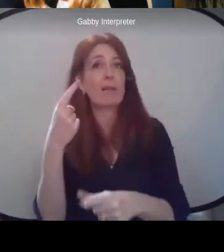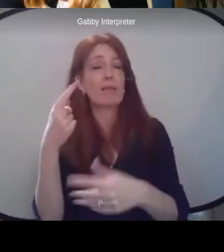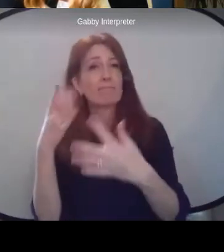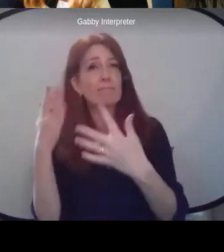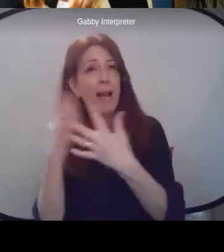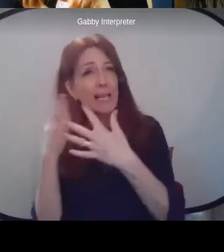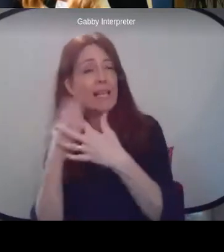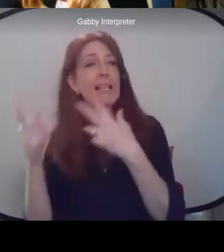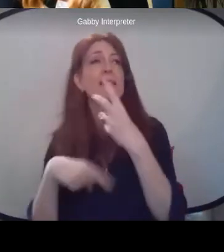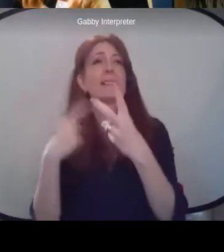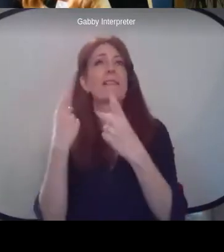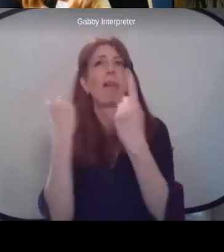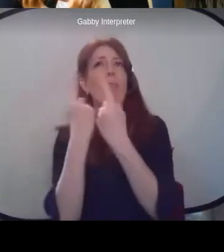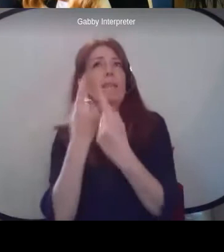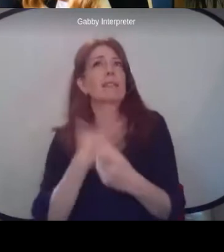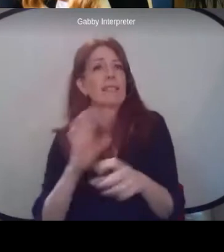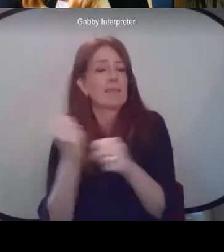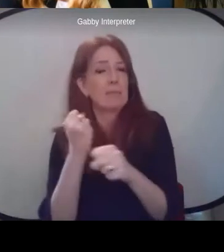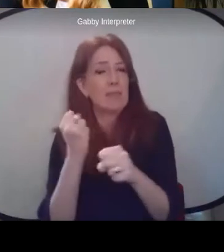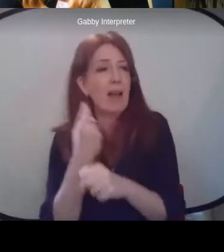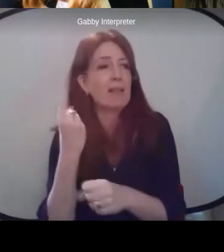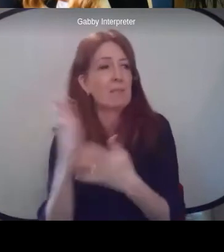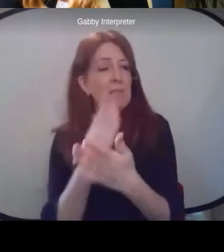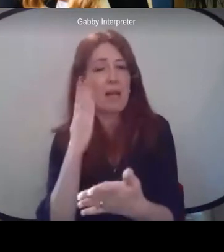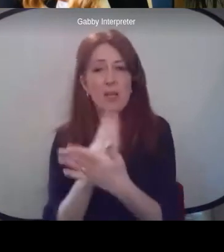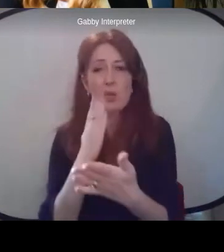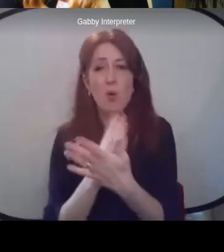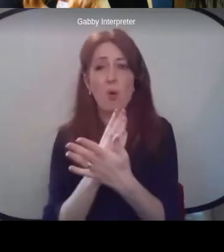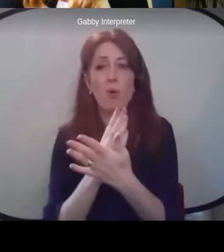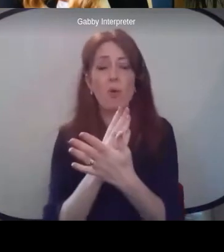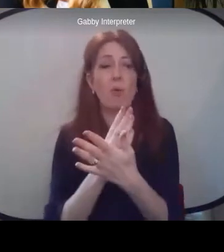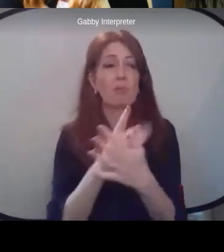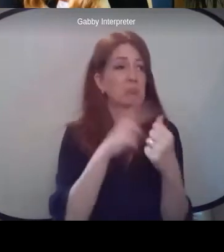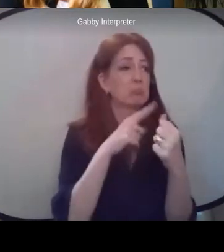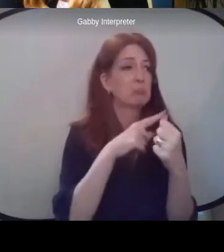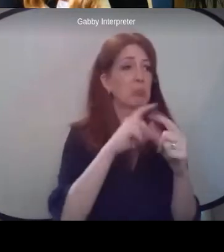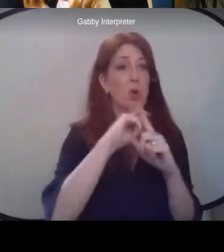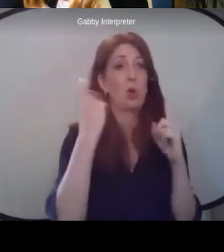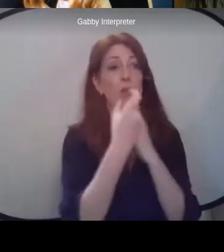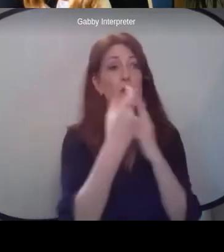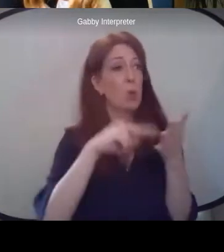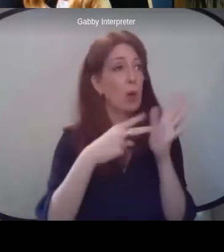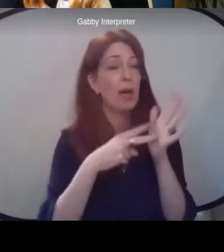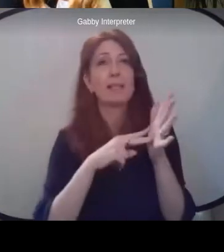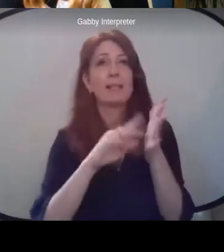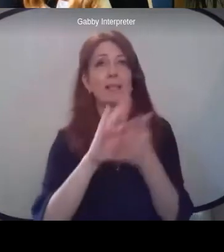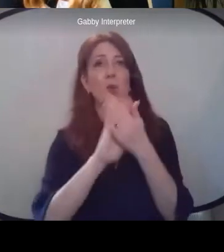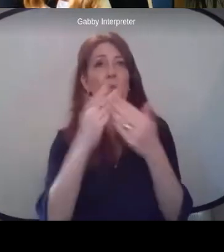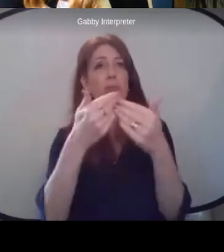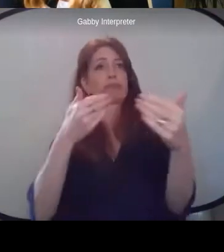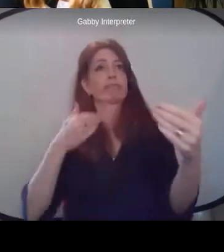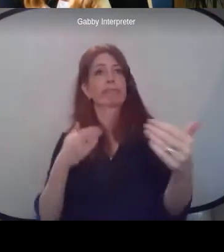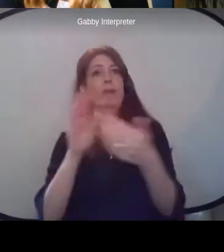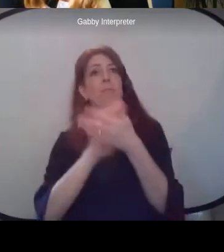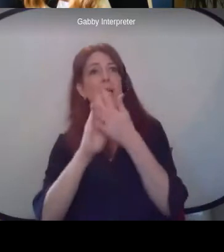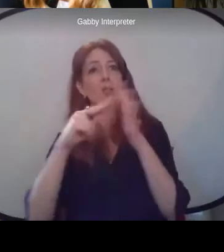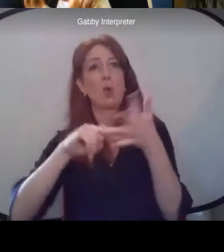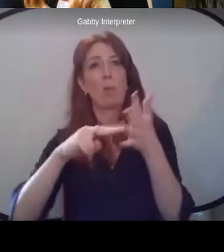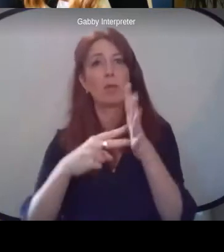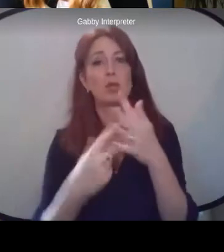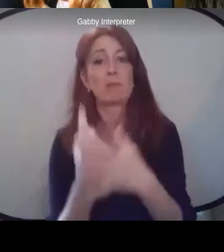the things that need to be done to ensure that A, community organizations are not left behind in the opportunities that technology might give us,